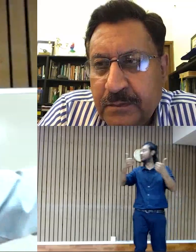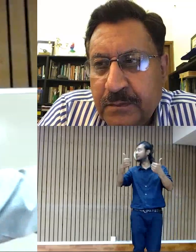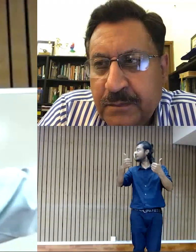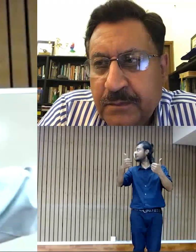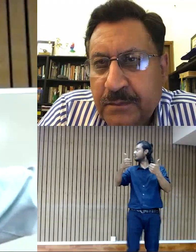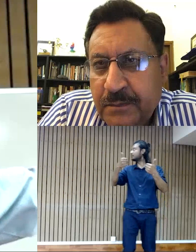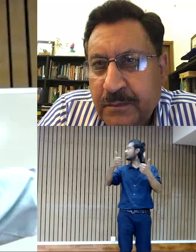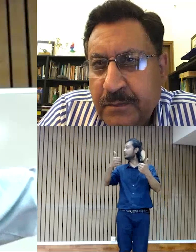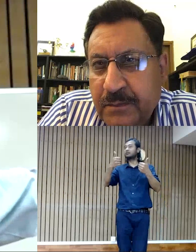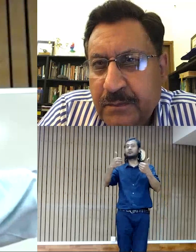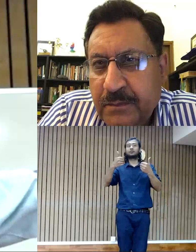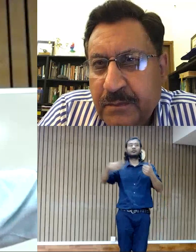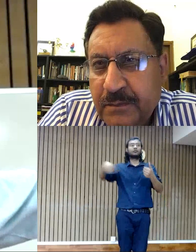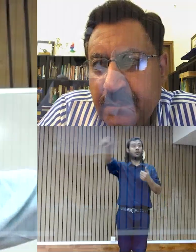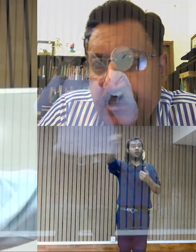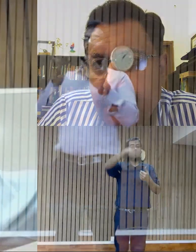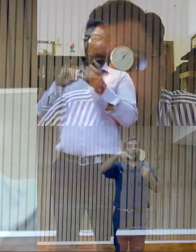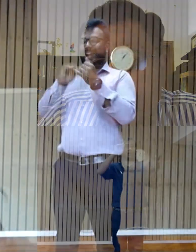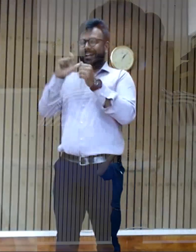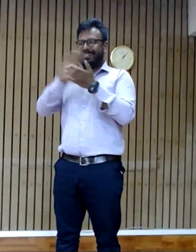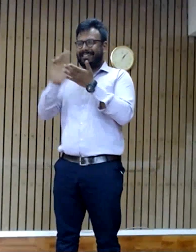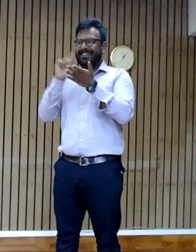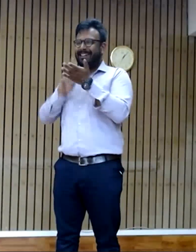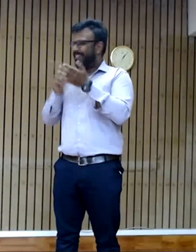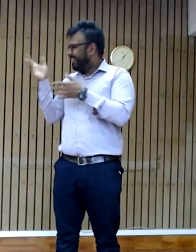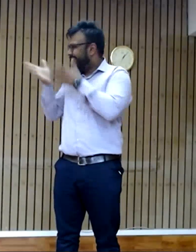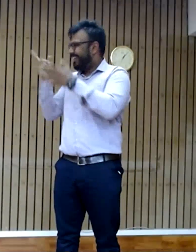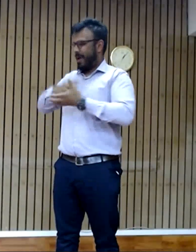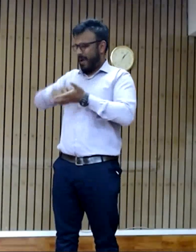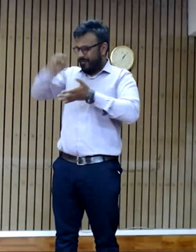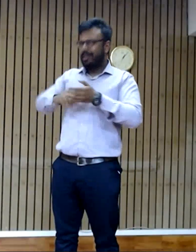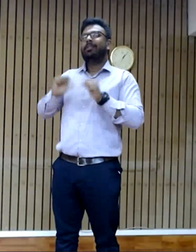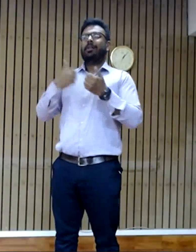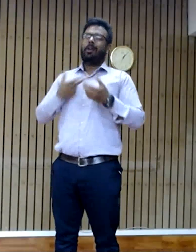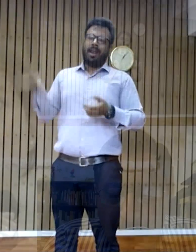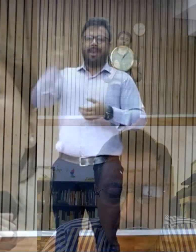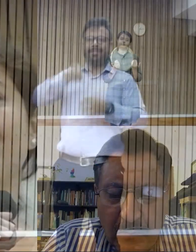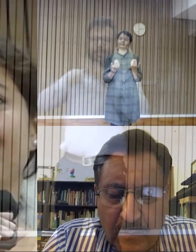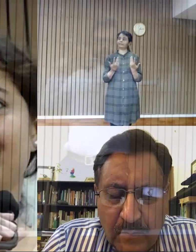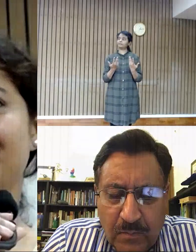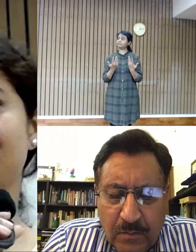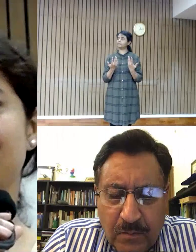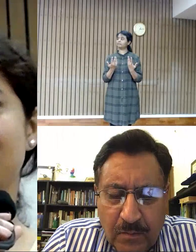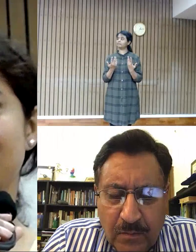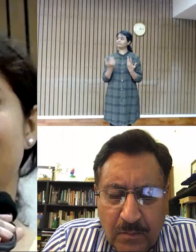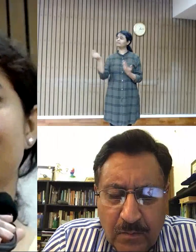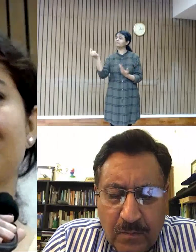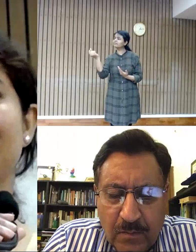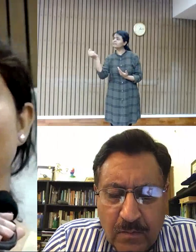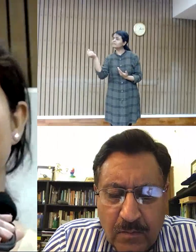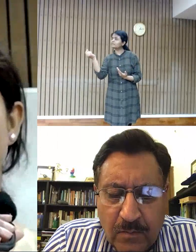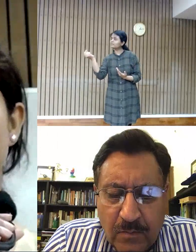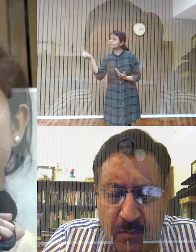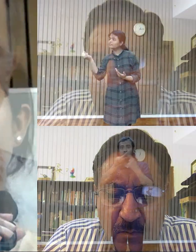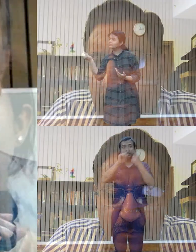creations and products he proposed and recommended that csir must continue such events and